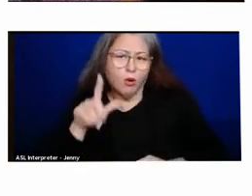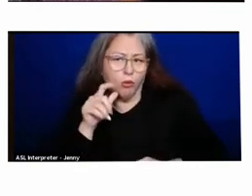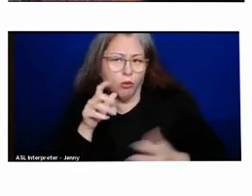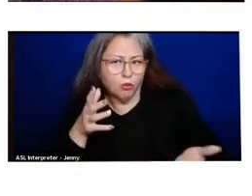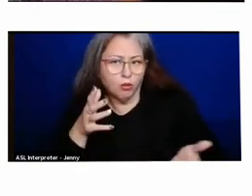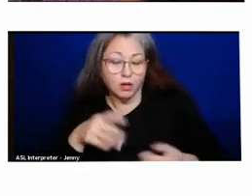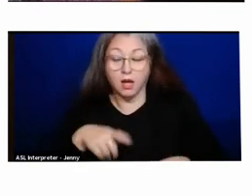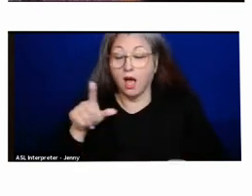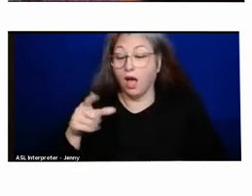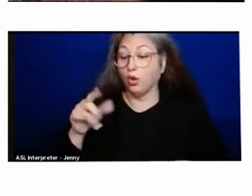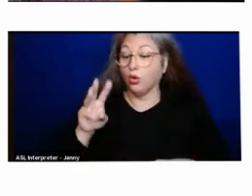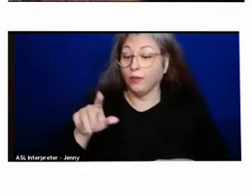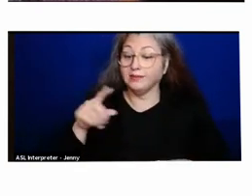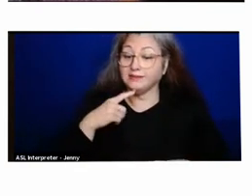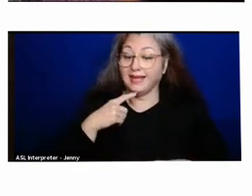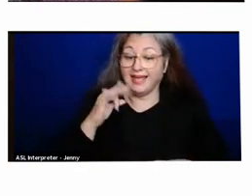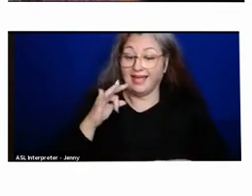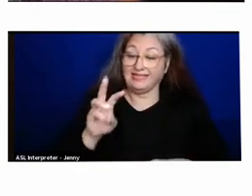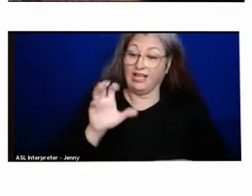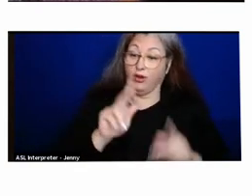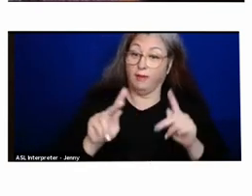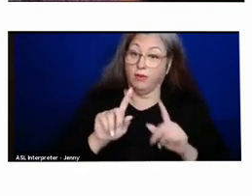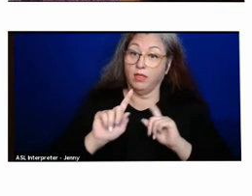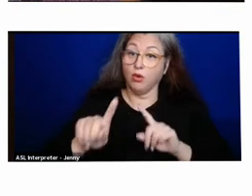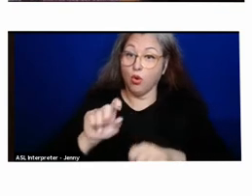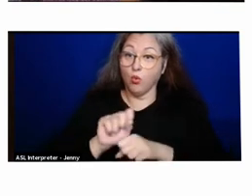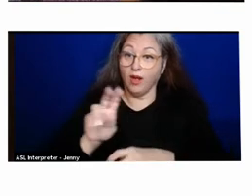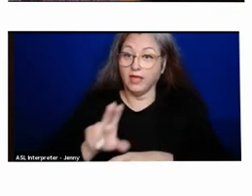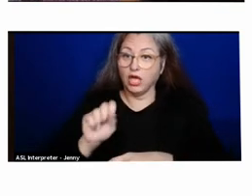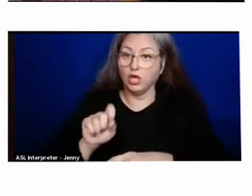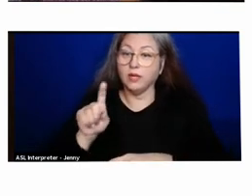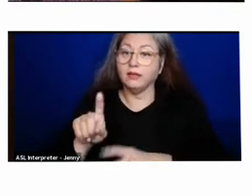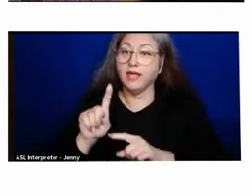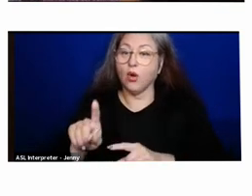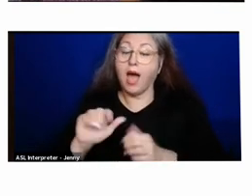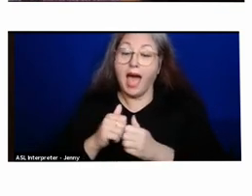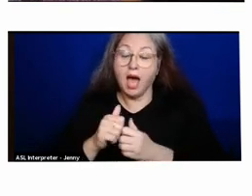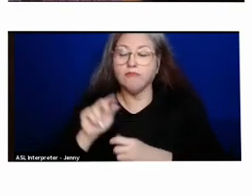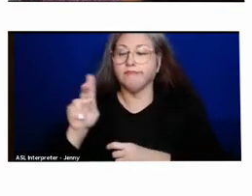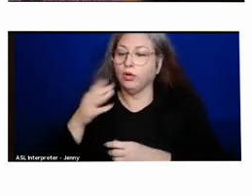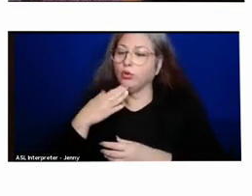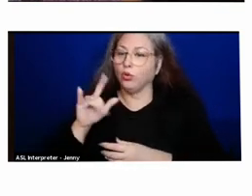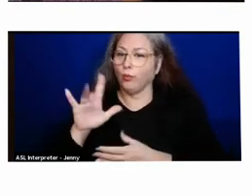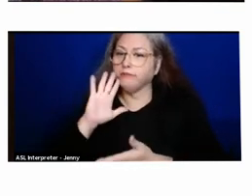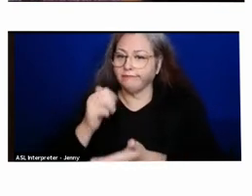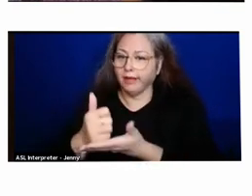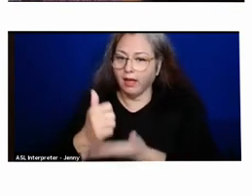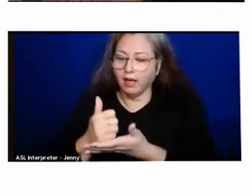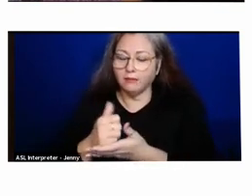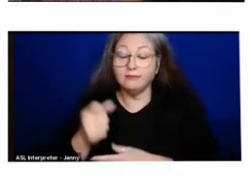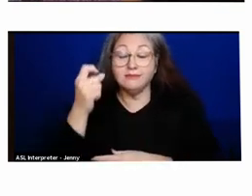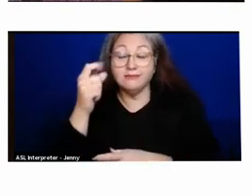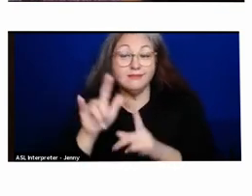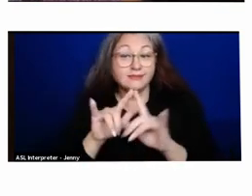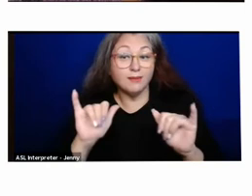to Goodwill, one out of every 600 people who go to work in the United States do so with the help of Goodwill. But at the same time,